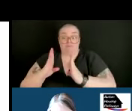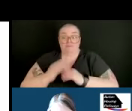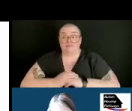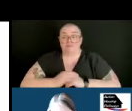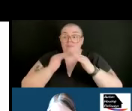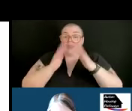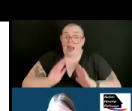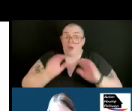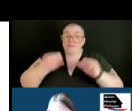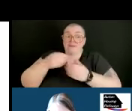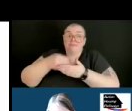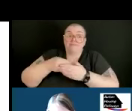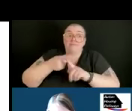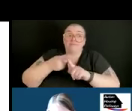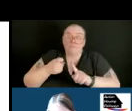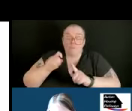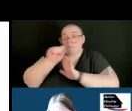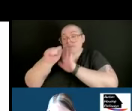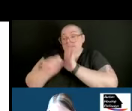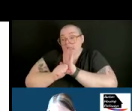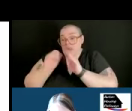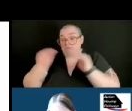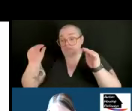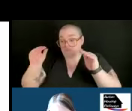Housing can be state funded.